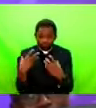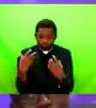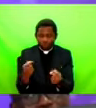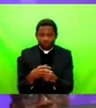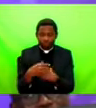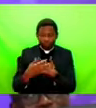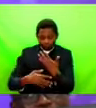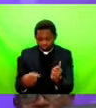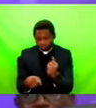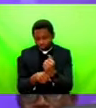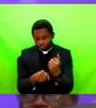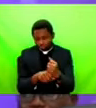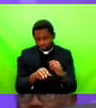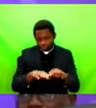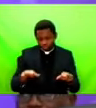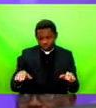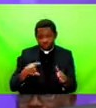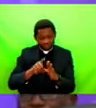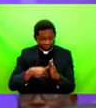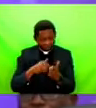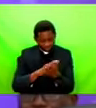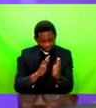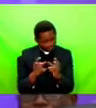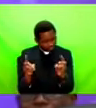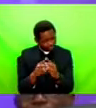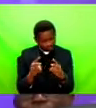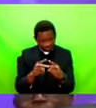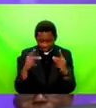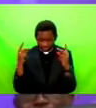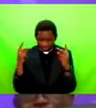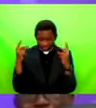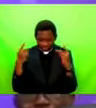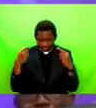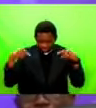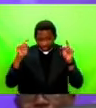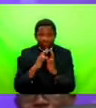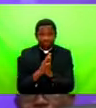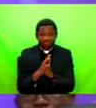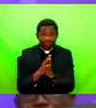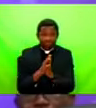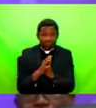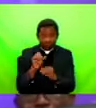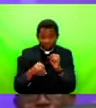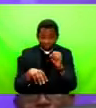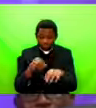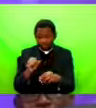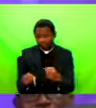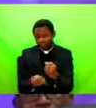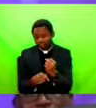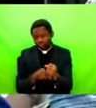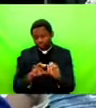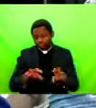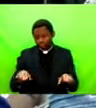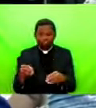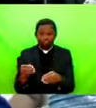of us support and make it a very successful week. And let's give in support of the Children's Ministry as